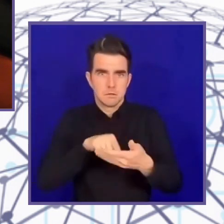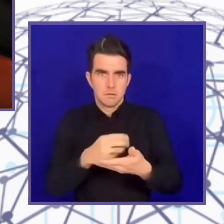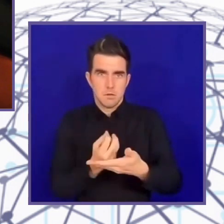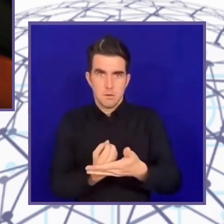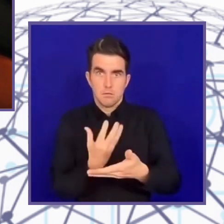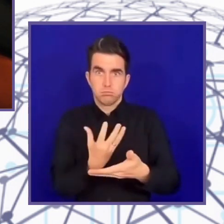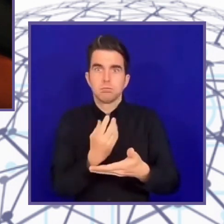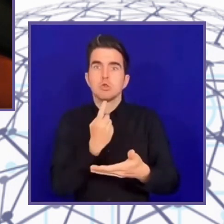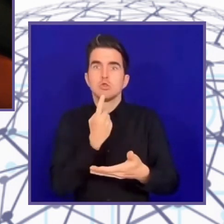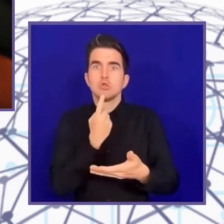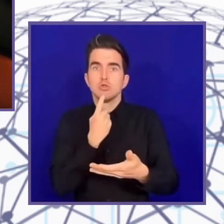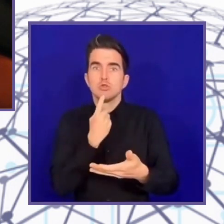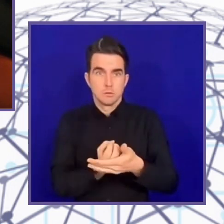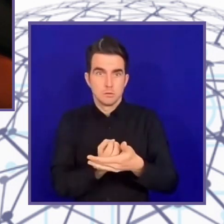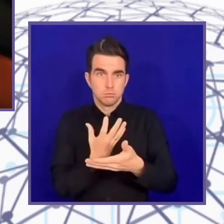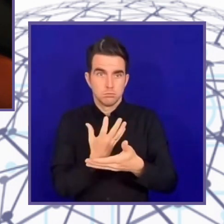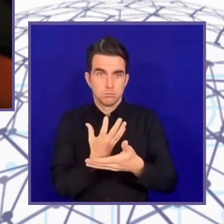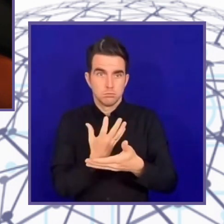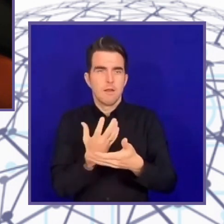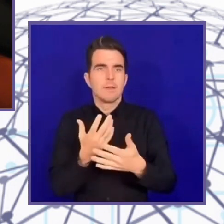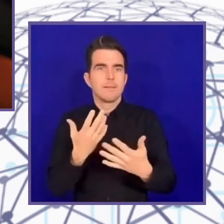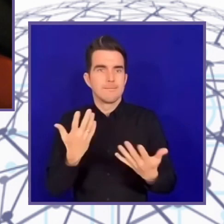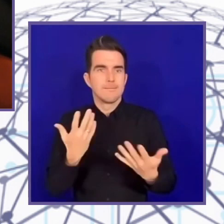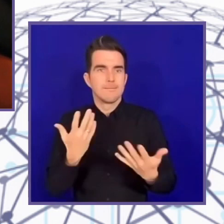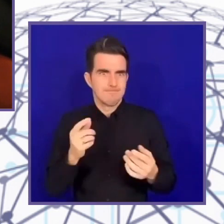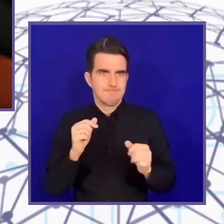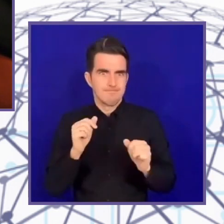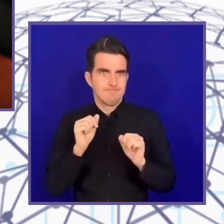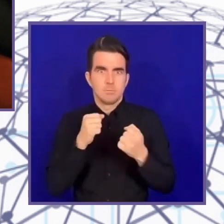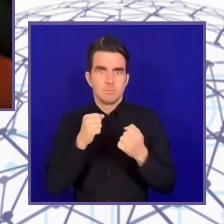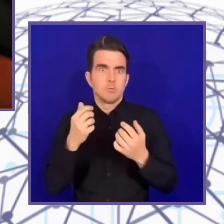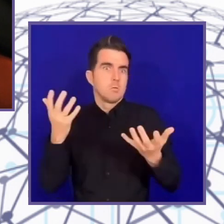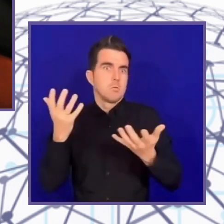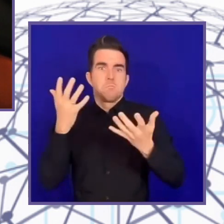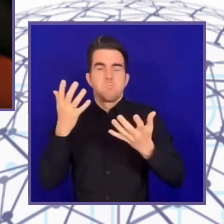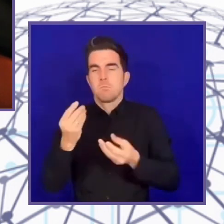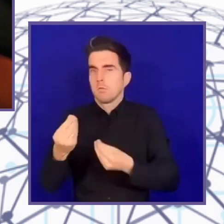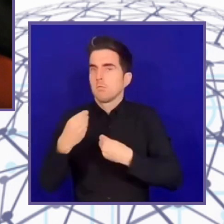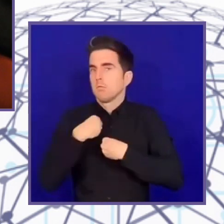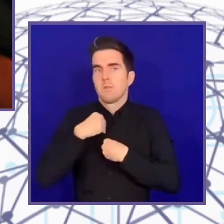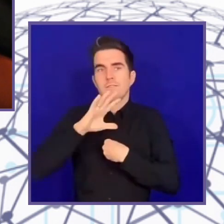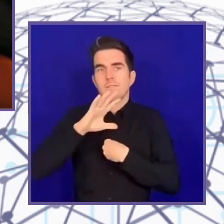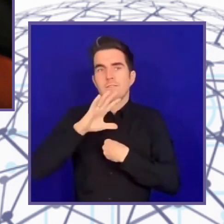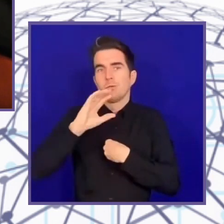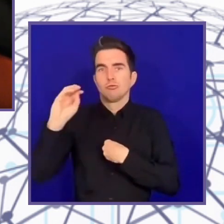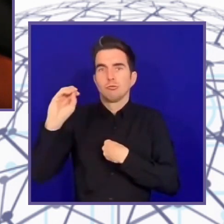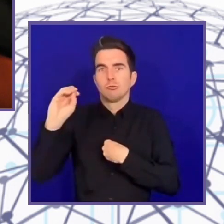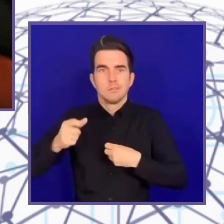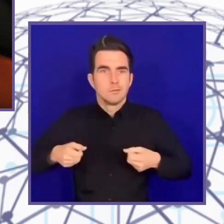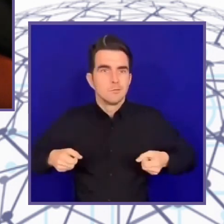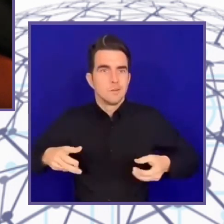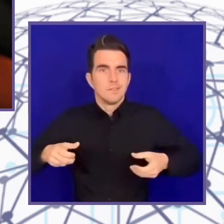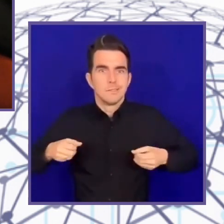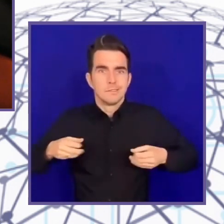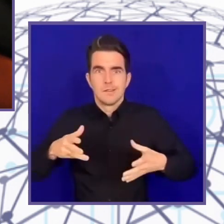after tomorrow. Almost nobody has the capacity to. So anyway, so many challenges, and just to